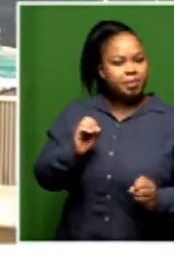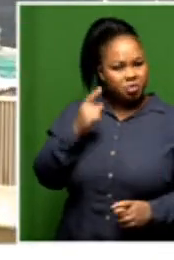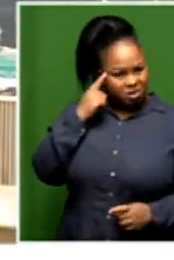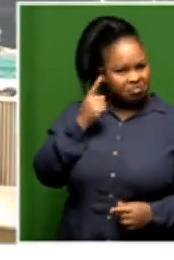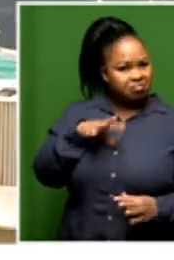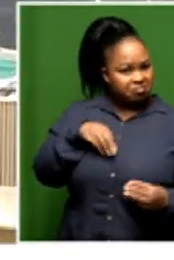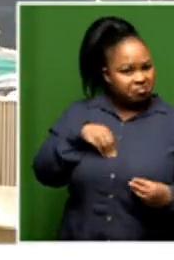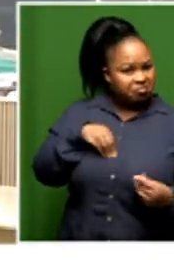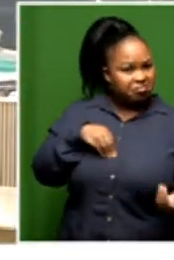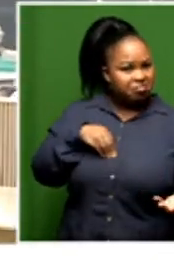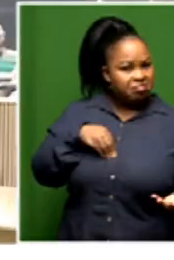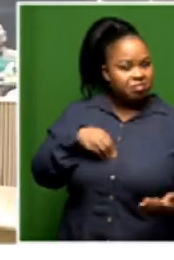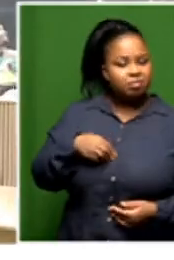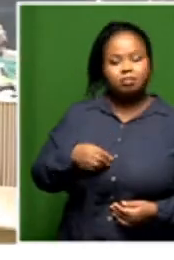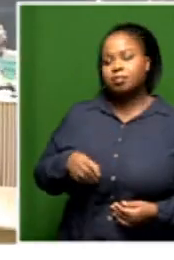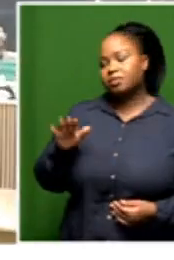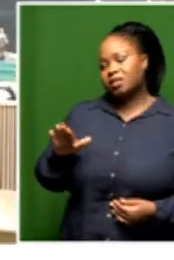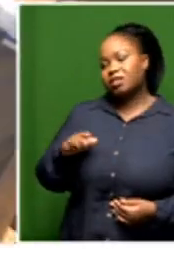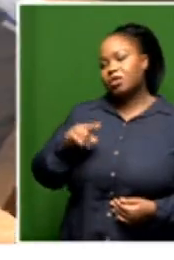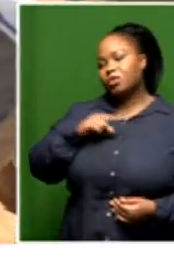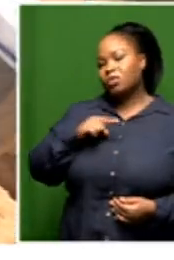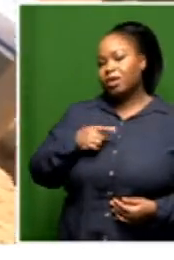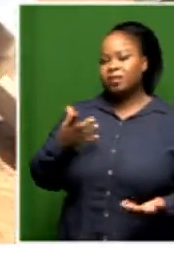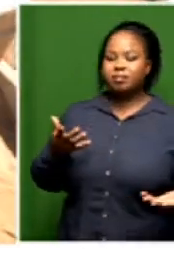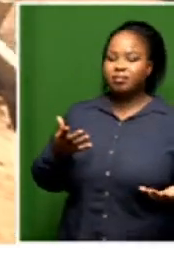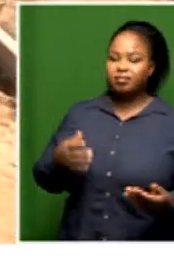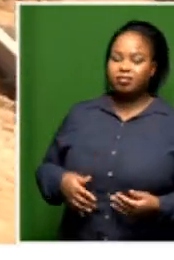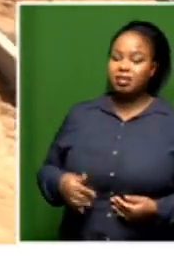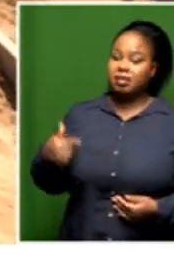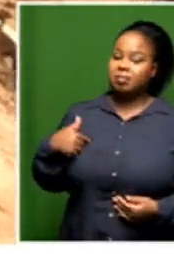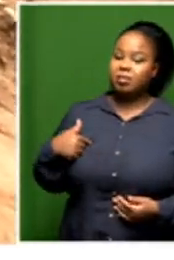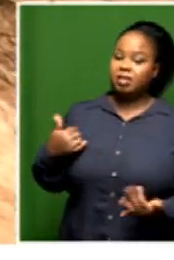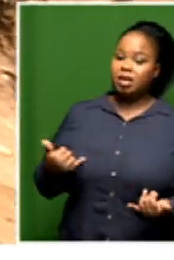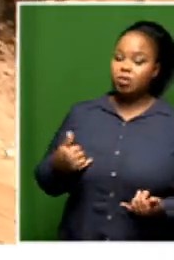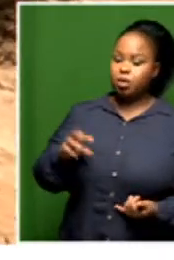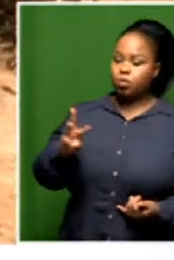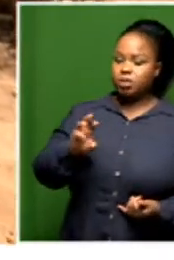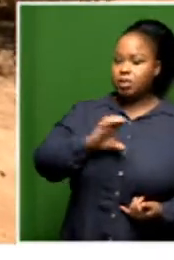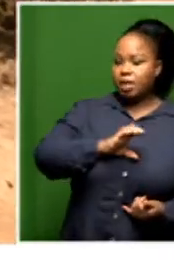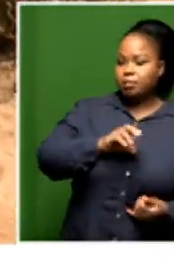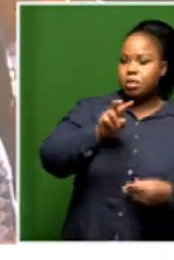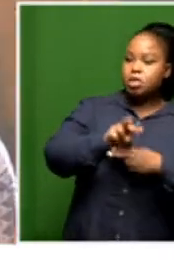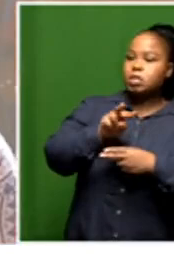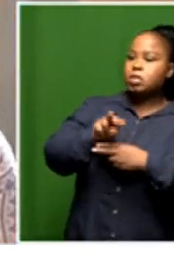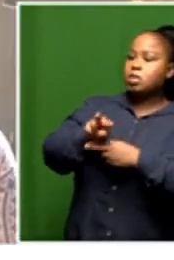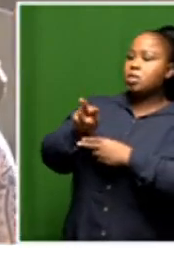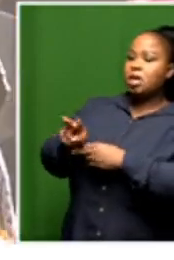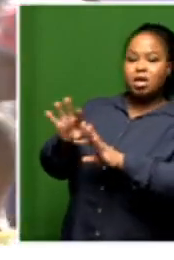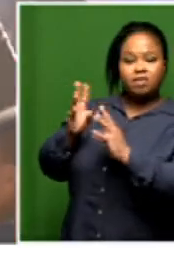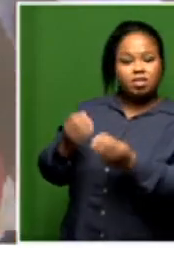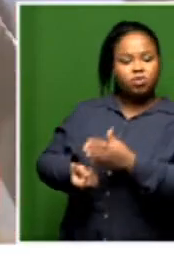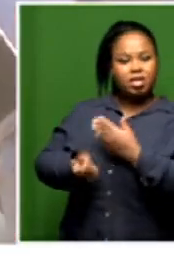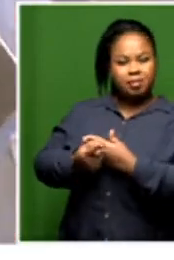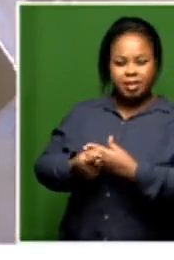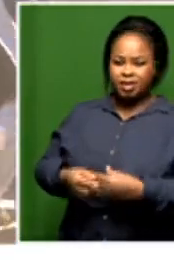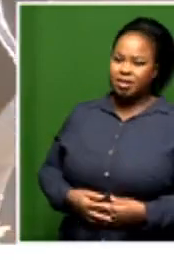Leanne, they say hindsight's normally 20/20. So I'm sitting in the Western Cape, and I was observing what was happening from